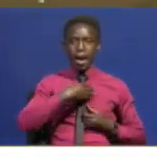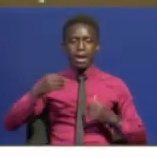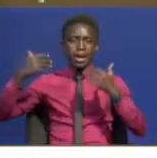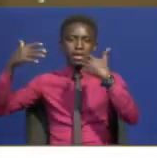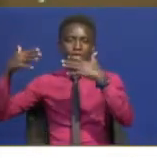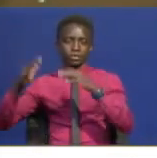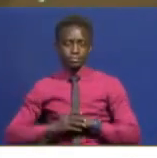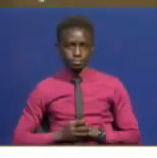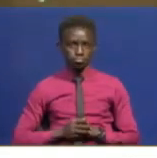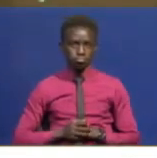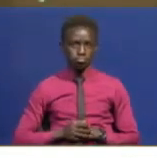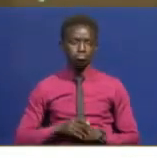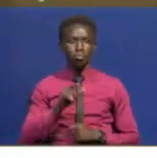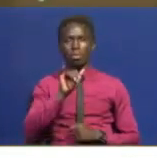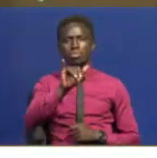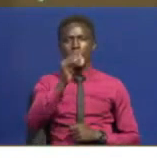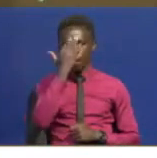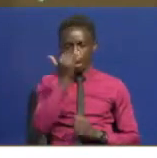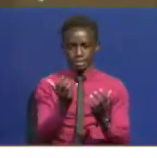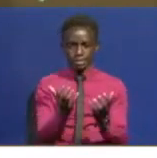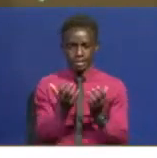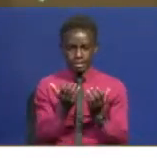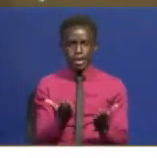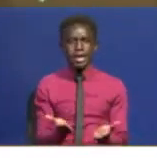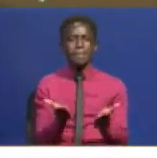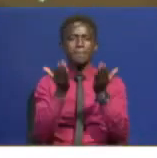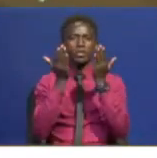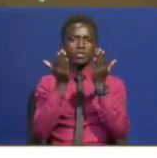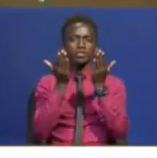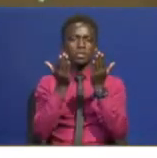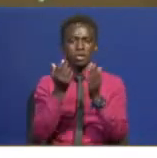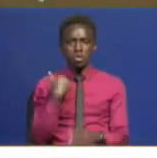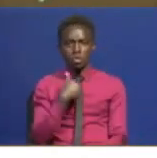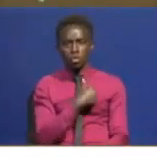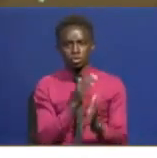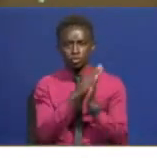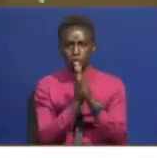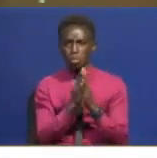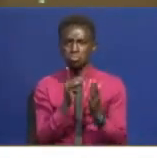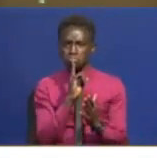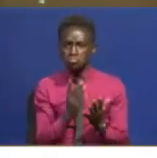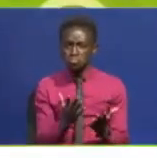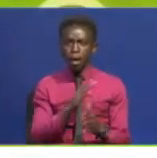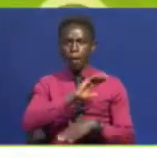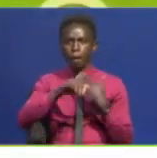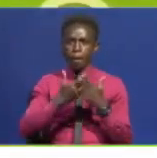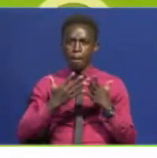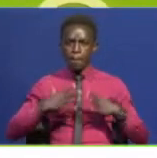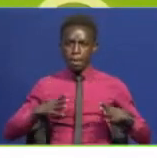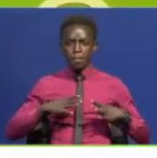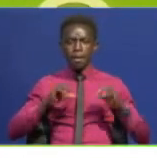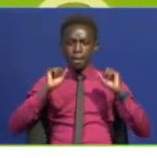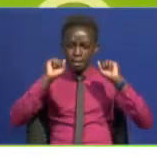but also externally. And that's why we need then to elevate the capability. We talked about everyone has the right capability of the future. You will